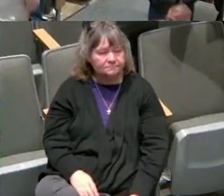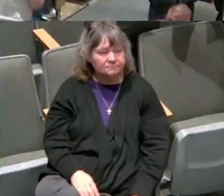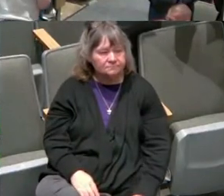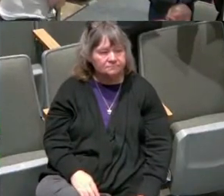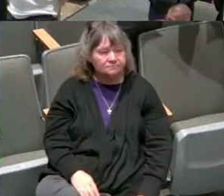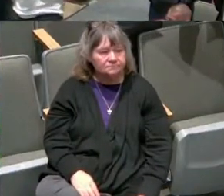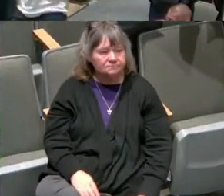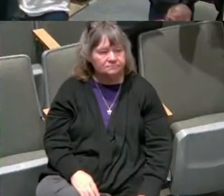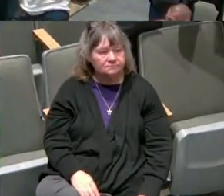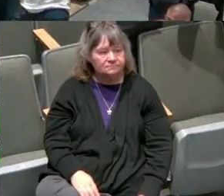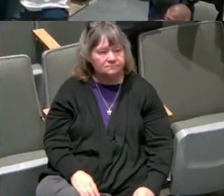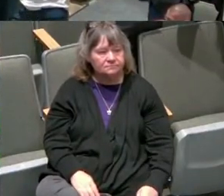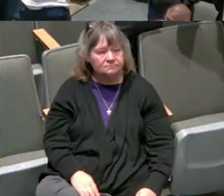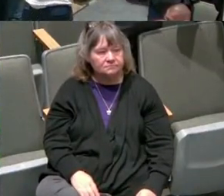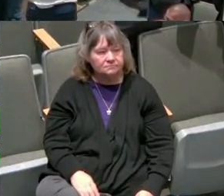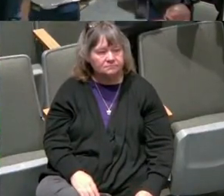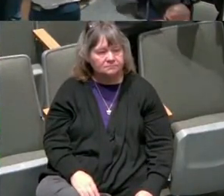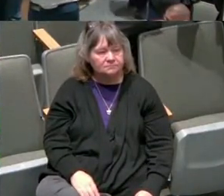thank you